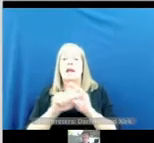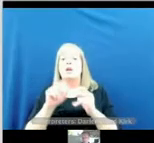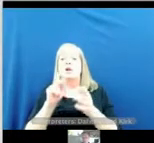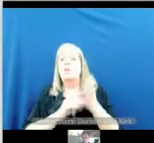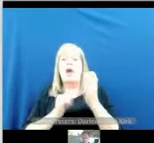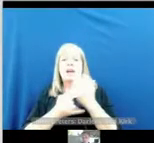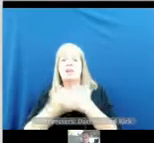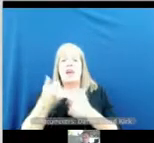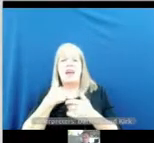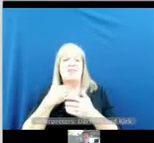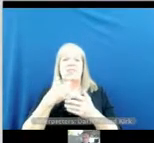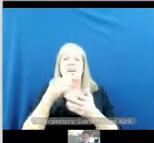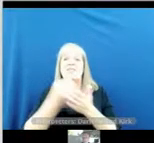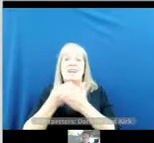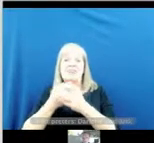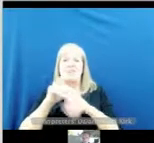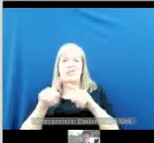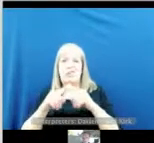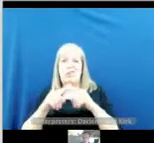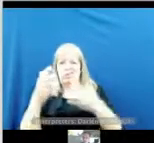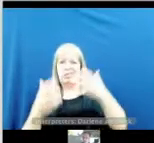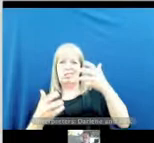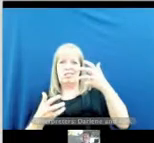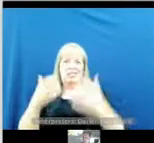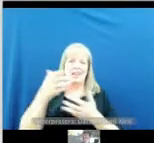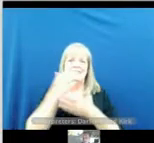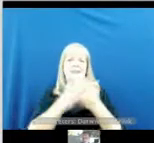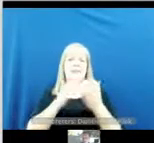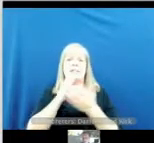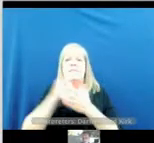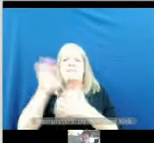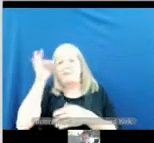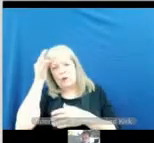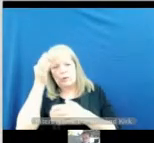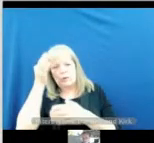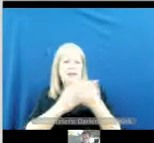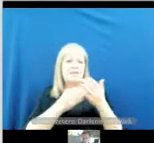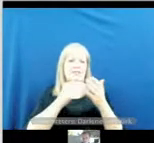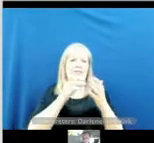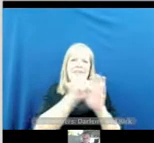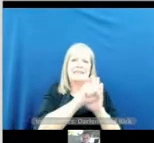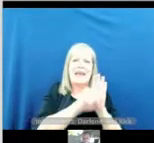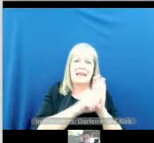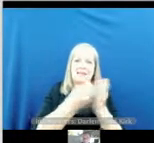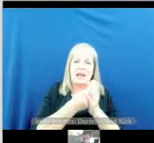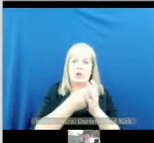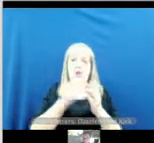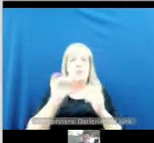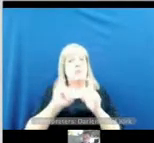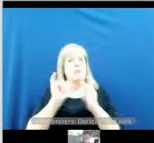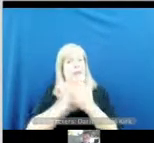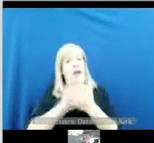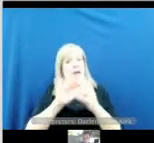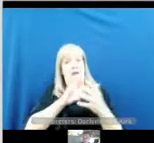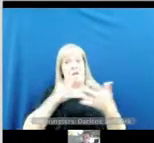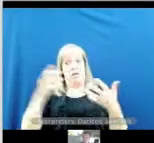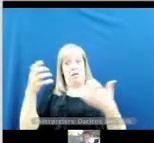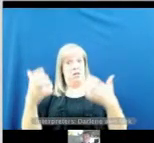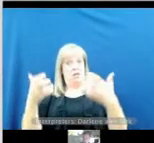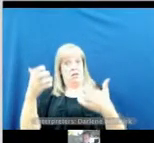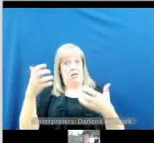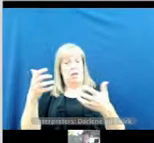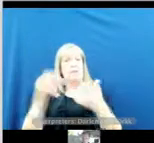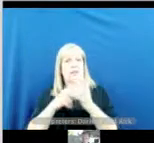have, some of them have part federal dollars and part state dollars, which is actually good because it kind of embeds them in the state